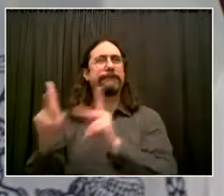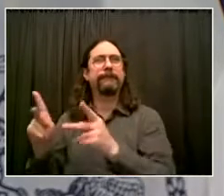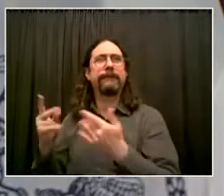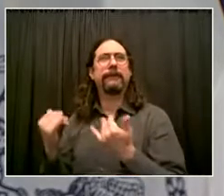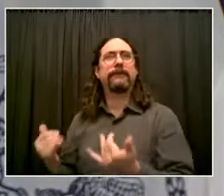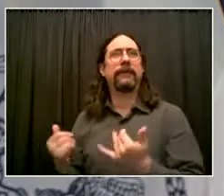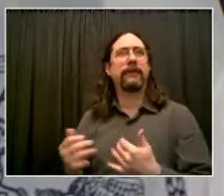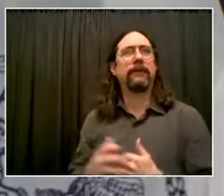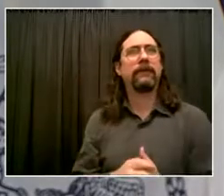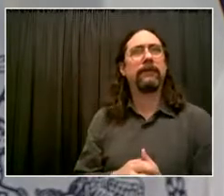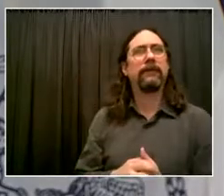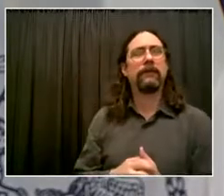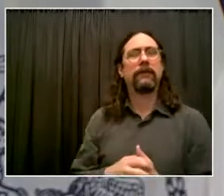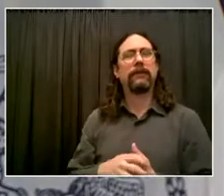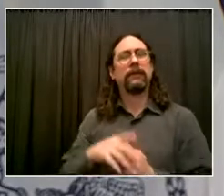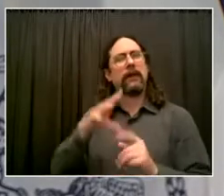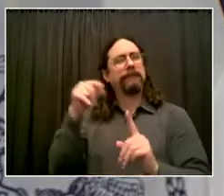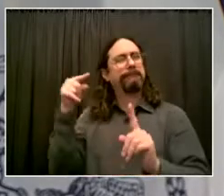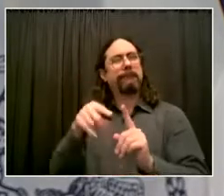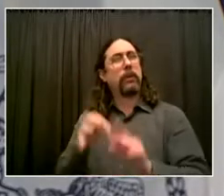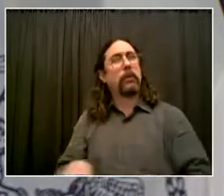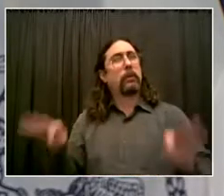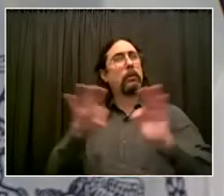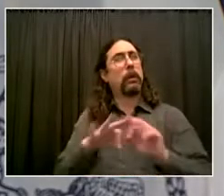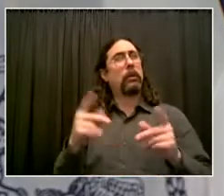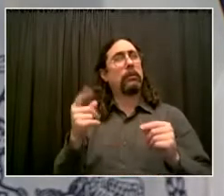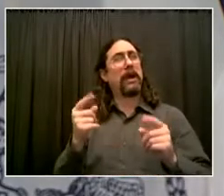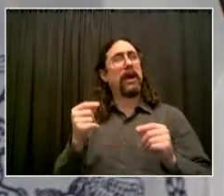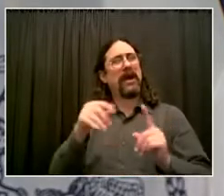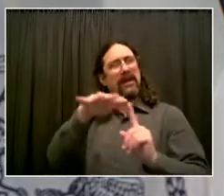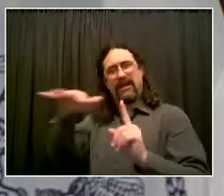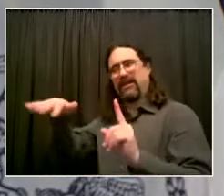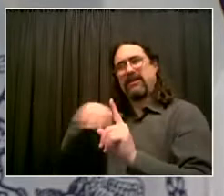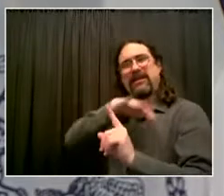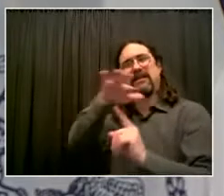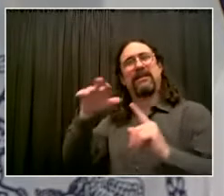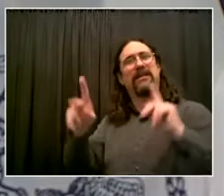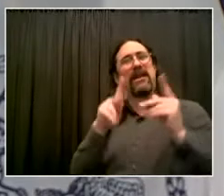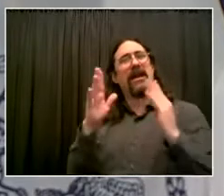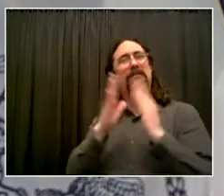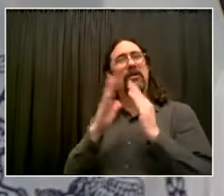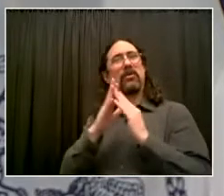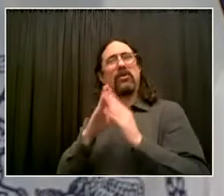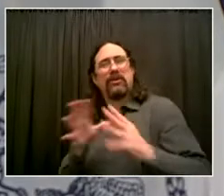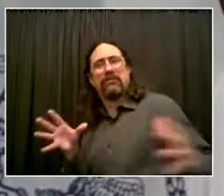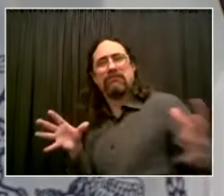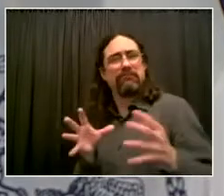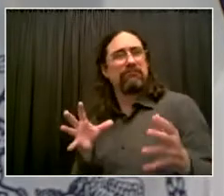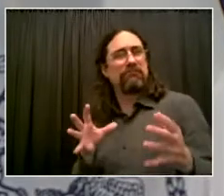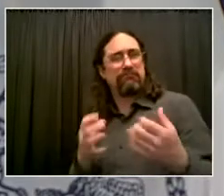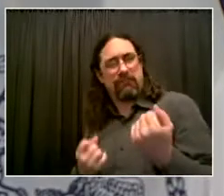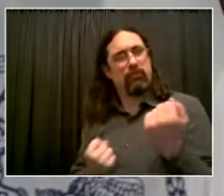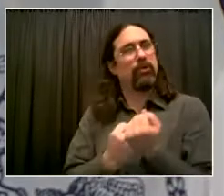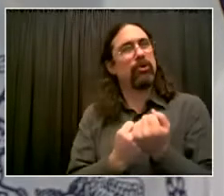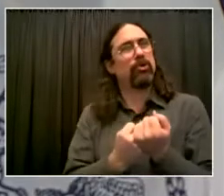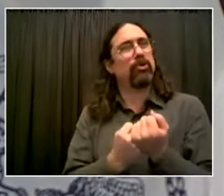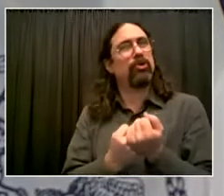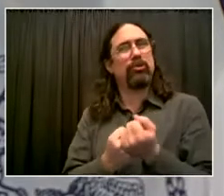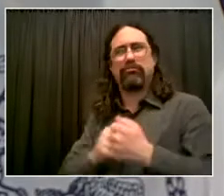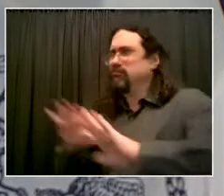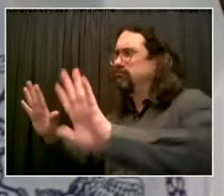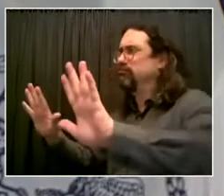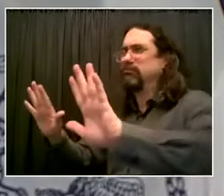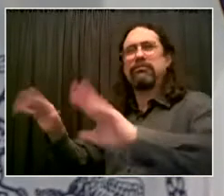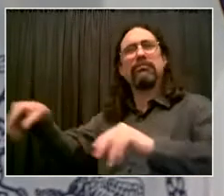something, but also helping the NYPD to find the individuals involved. As we know, it's very, very few individuals who do